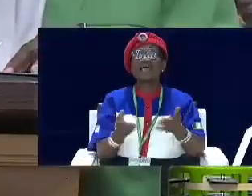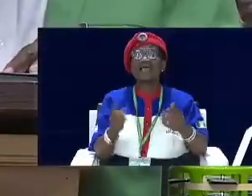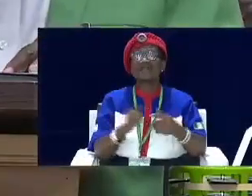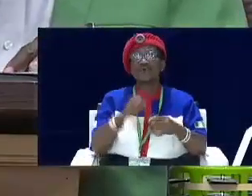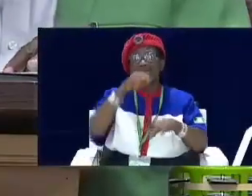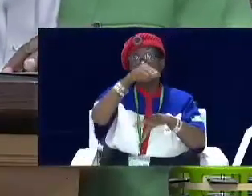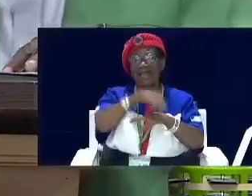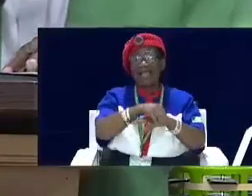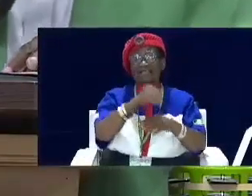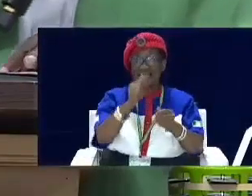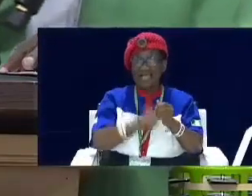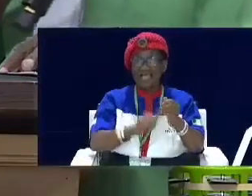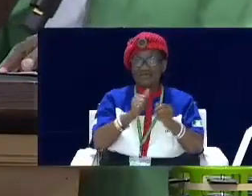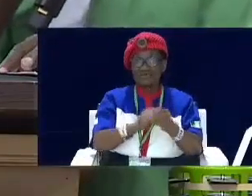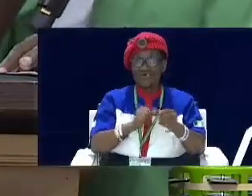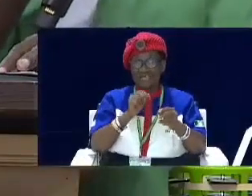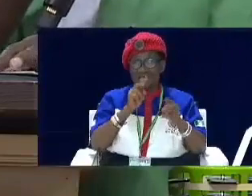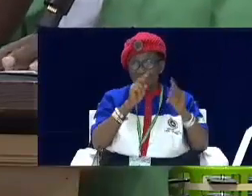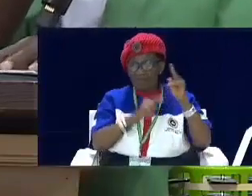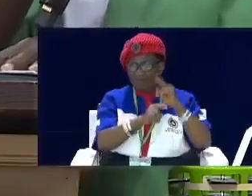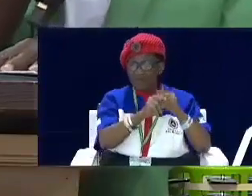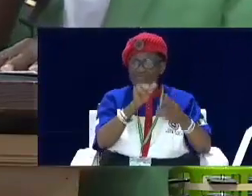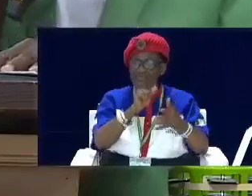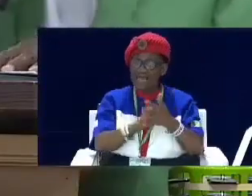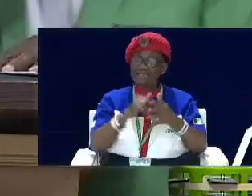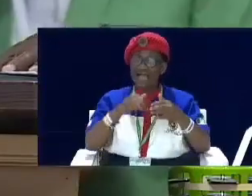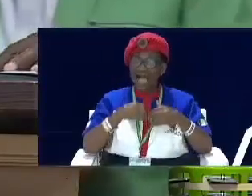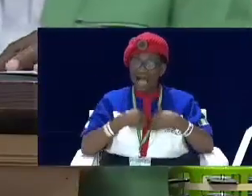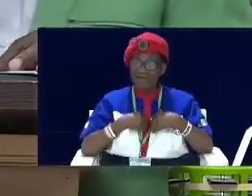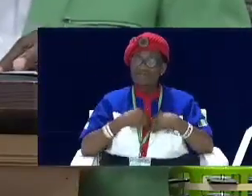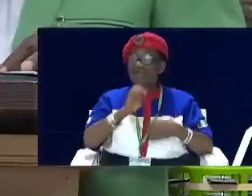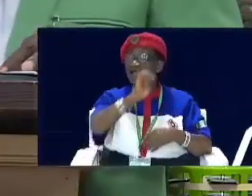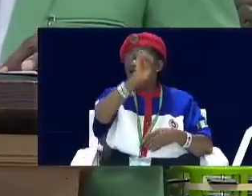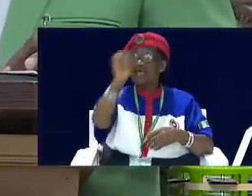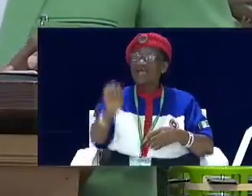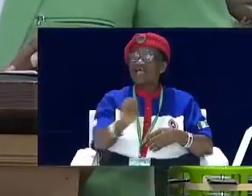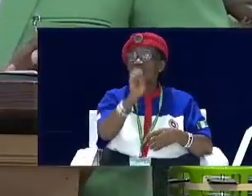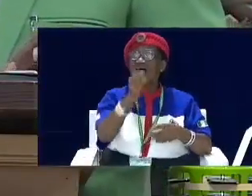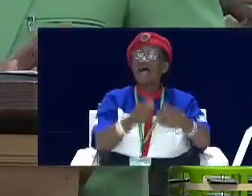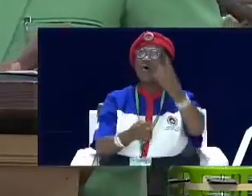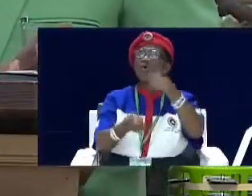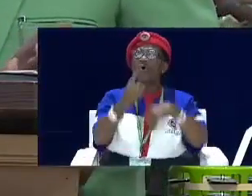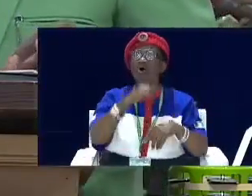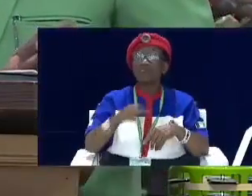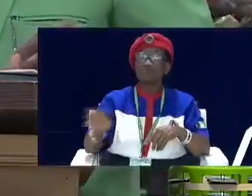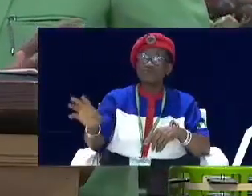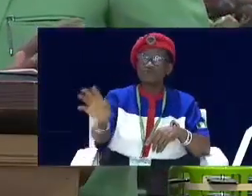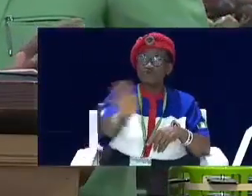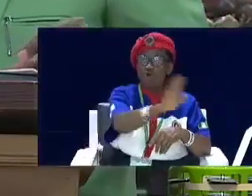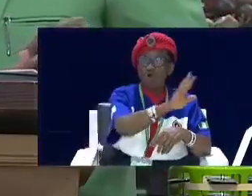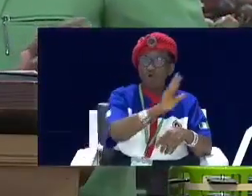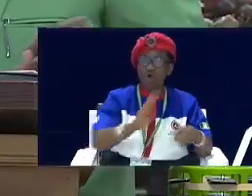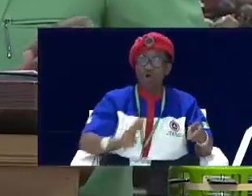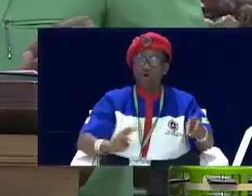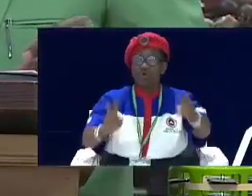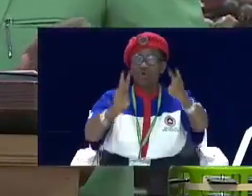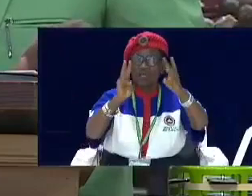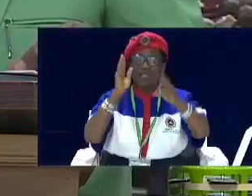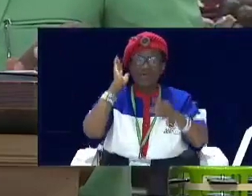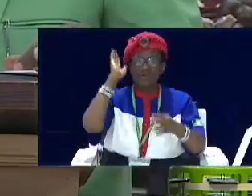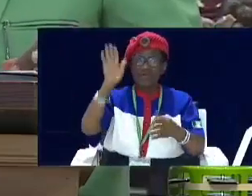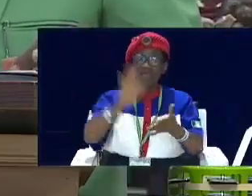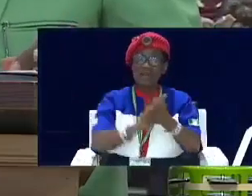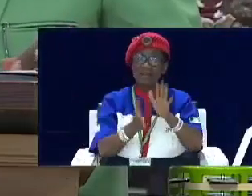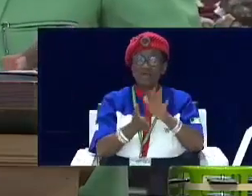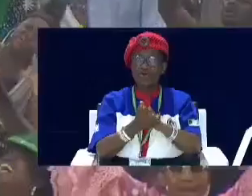Every prophecy that had ever come your way. Gbogbo asotele to ti wa si aye re ri will become